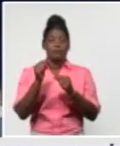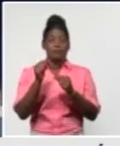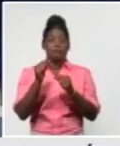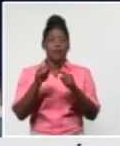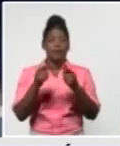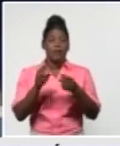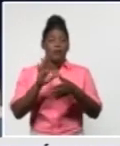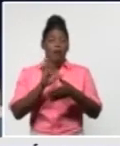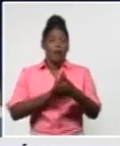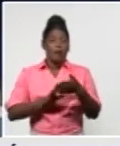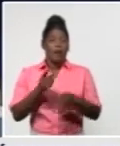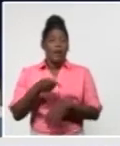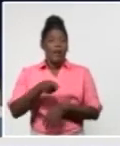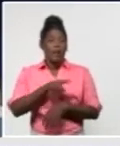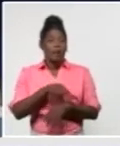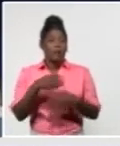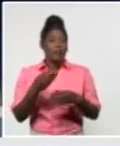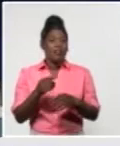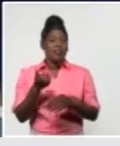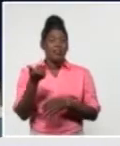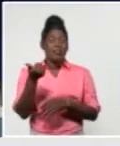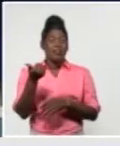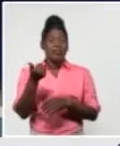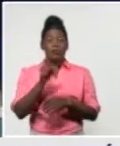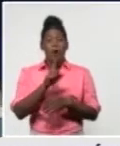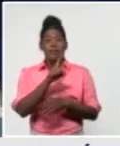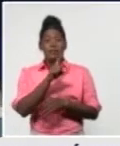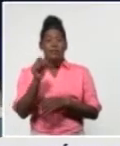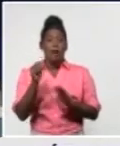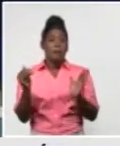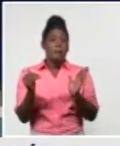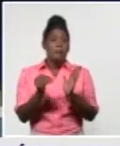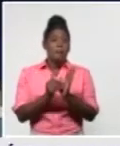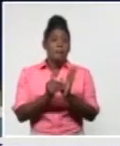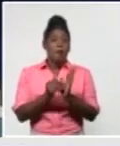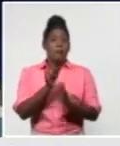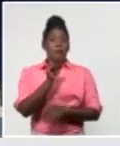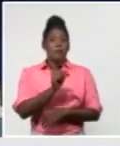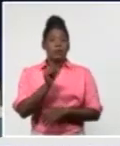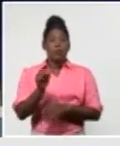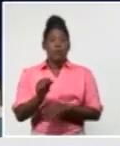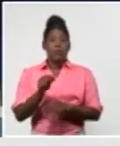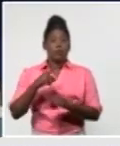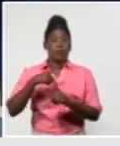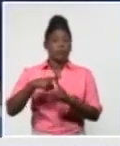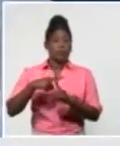the world. Yesterday, it confirmed over 100,000 cases in a single day,